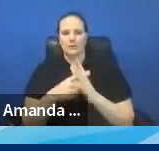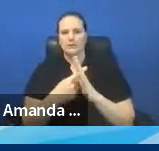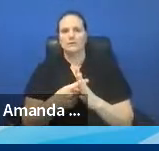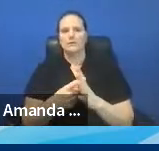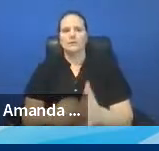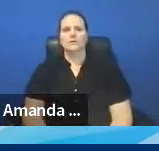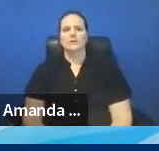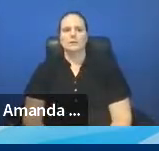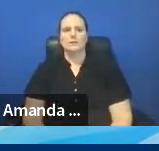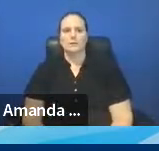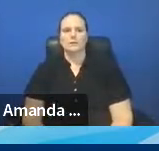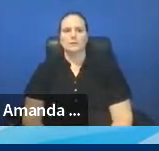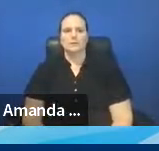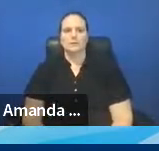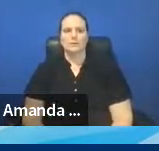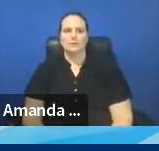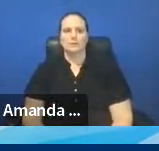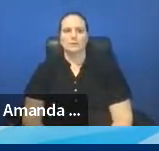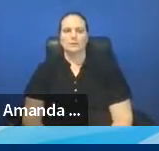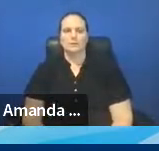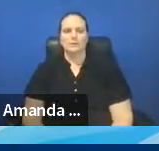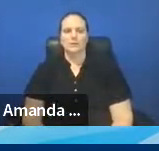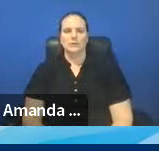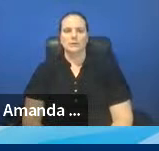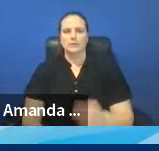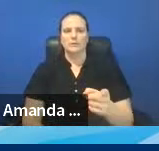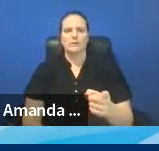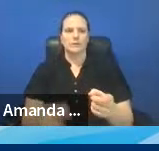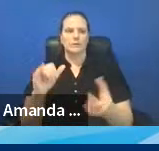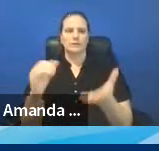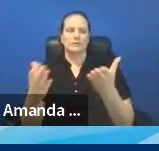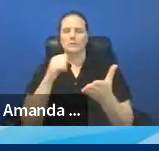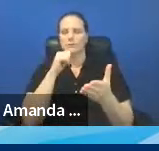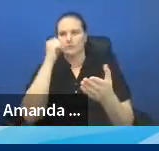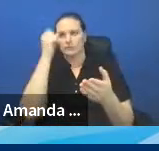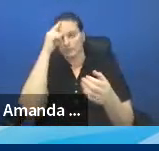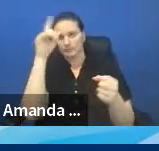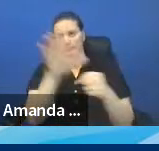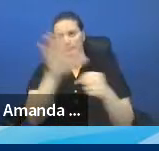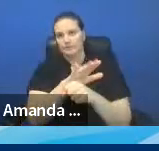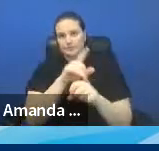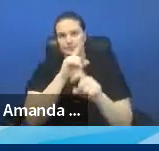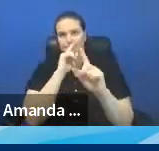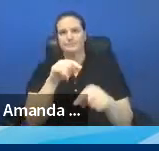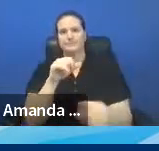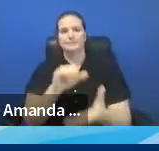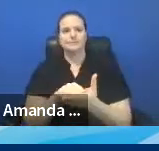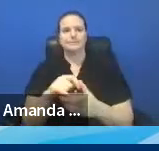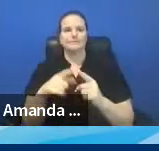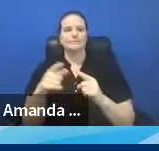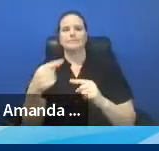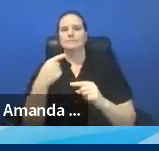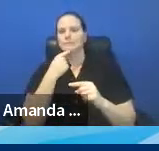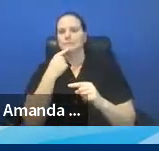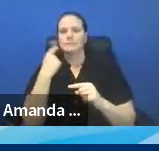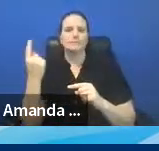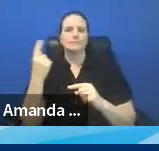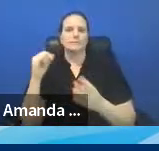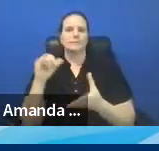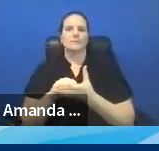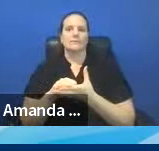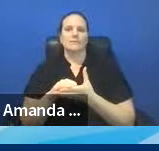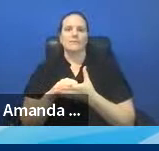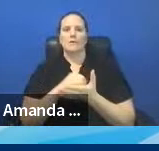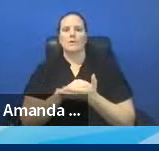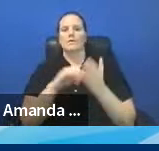my question during the presentation, and maybe I just didn't fully hear your answer, but you had said something along the lines of, okay, this